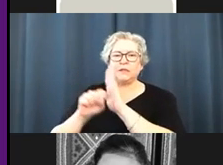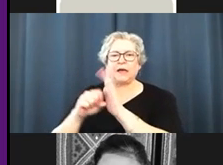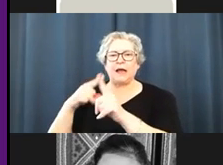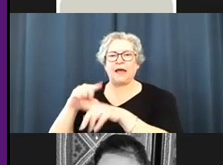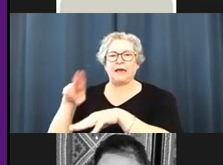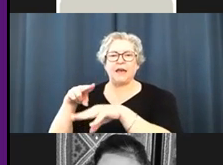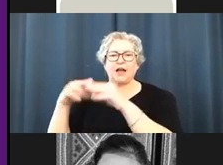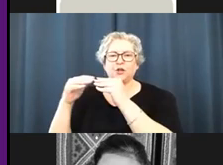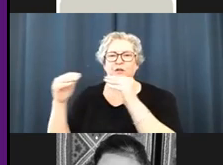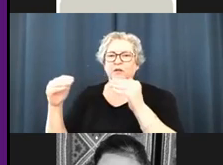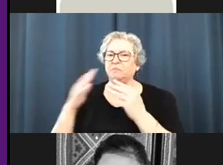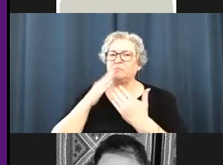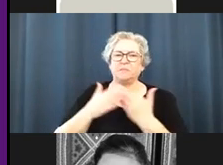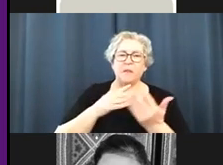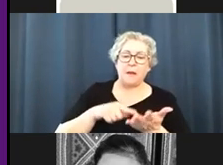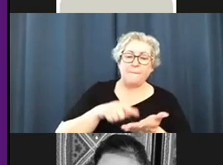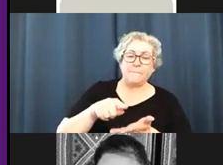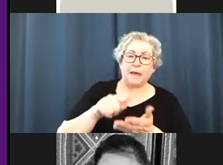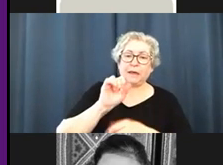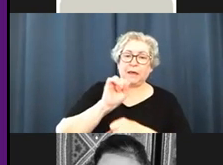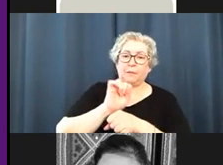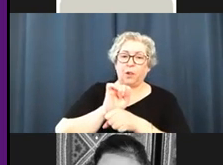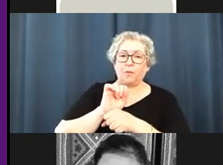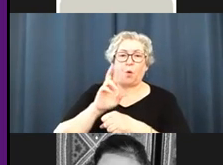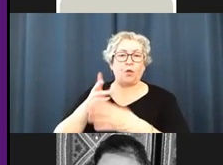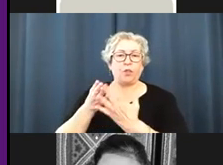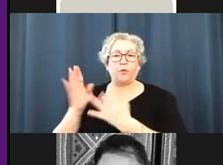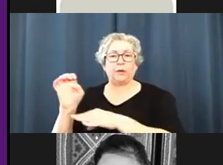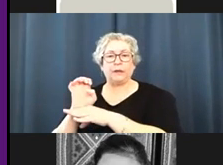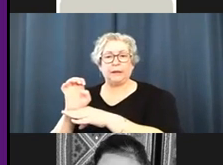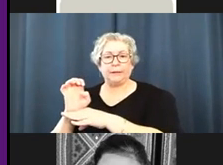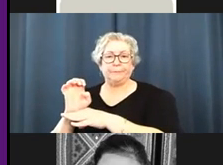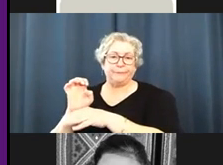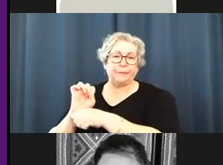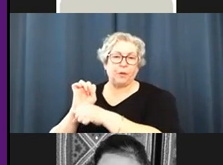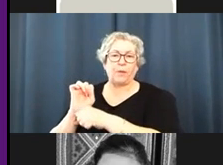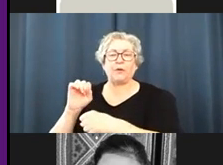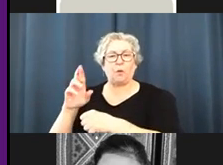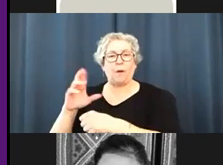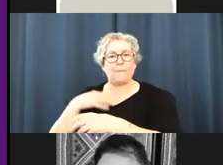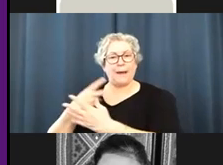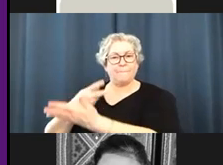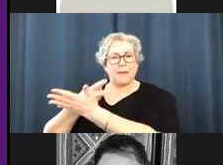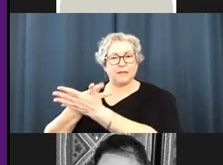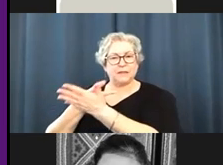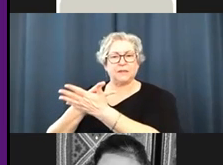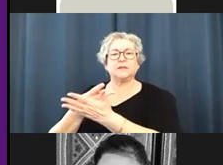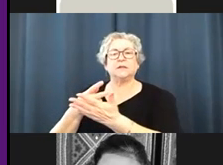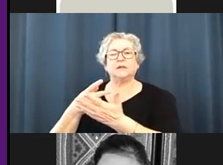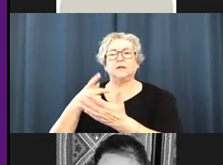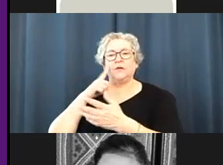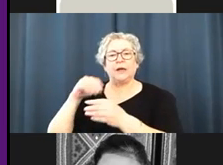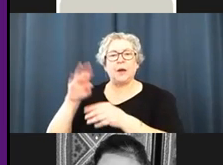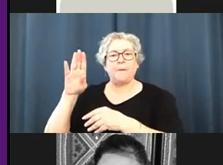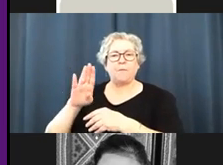that be through paid employment or through internships in my master's program, which I earned a master's degree from George Washington University